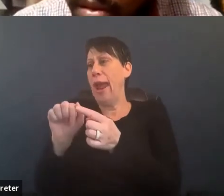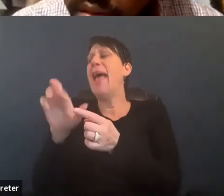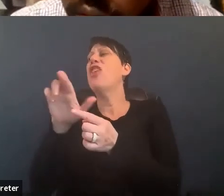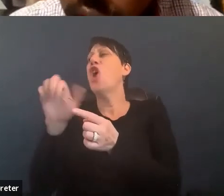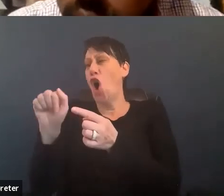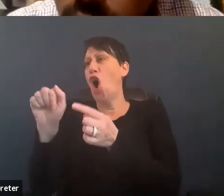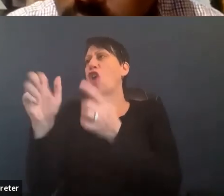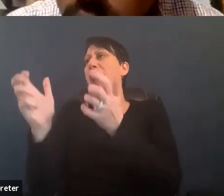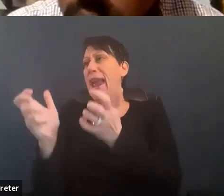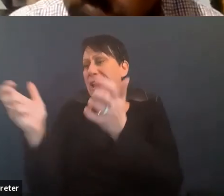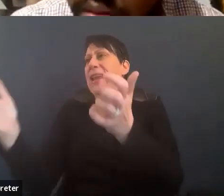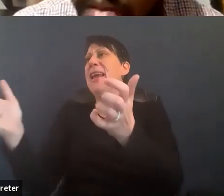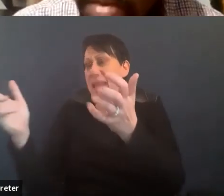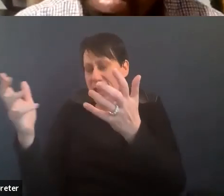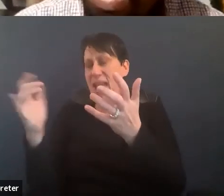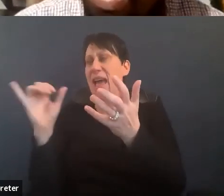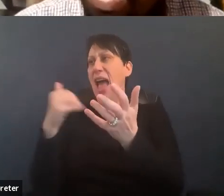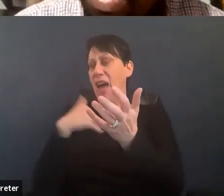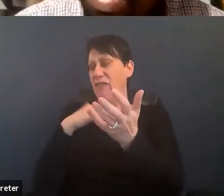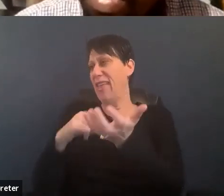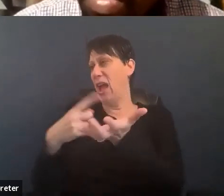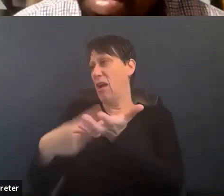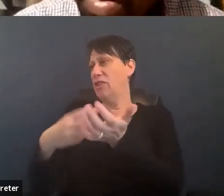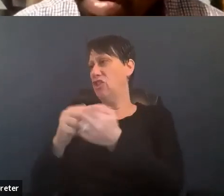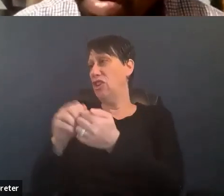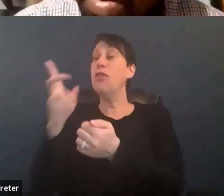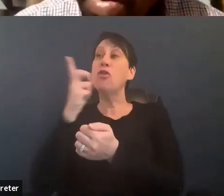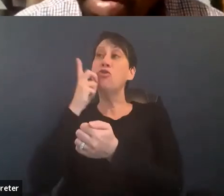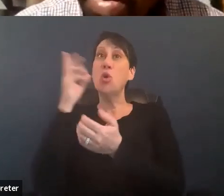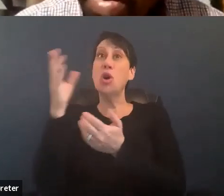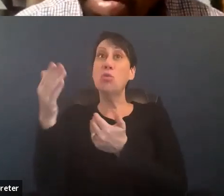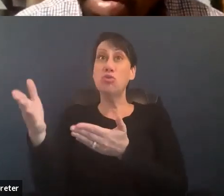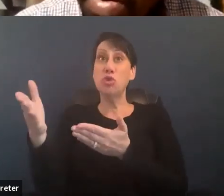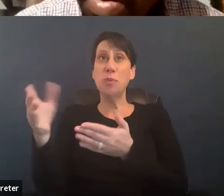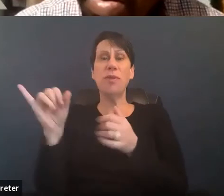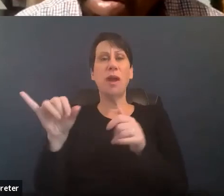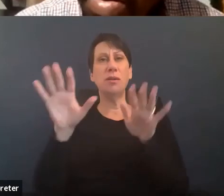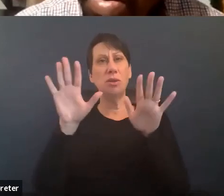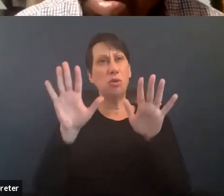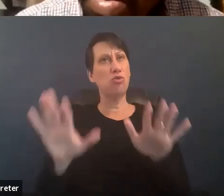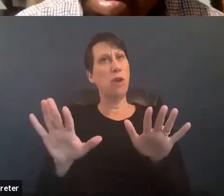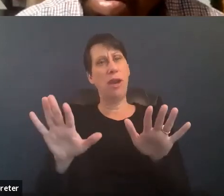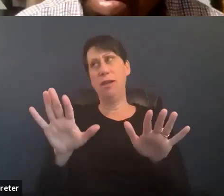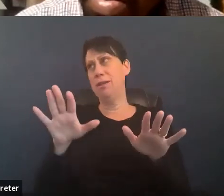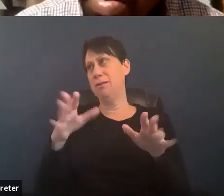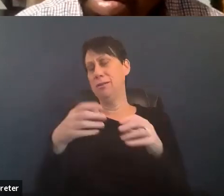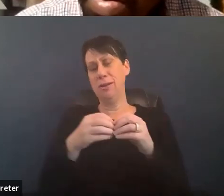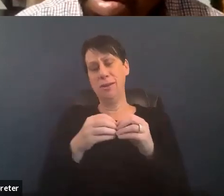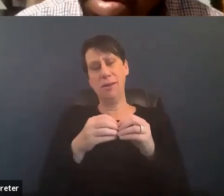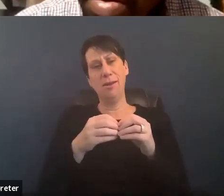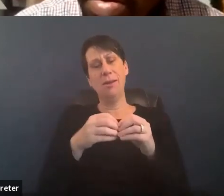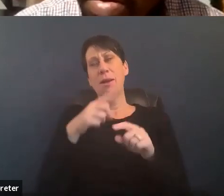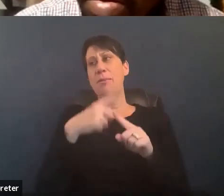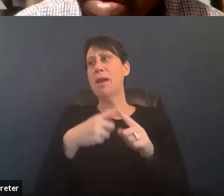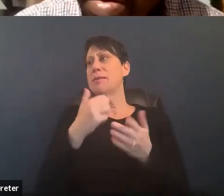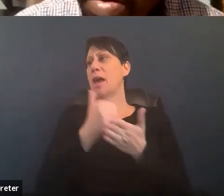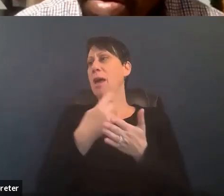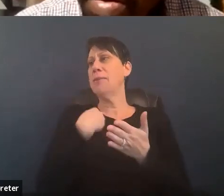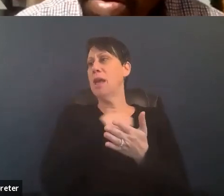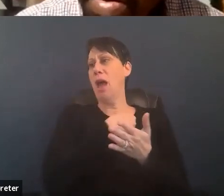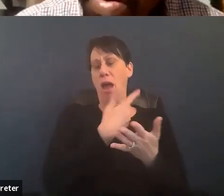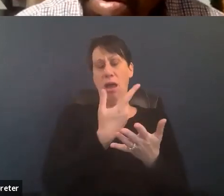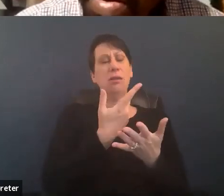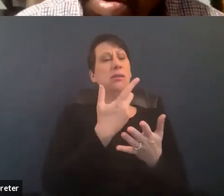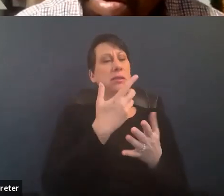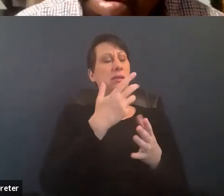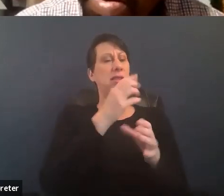with their dorm rooms has really been great to see, and then also helps us get that information out to a wider base